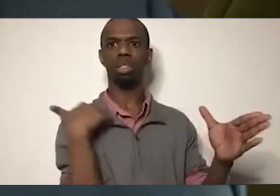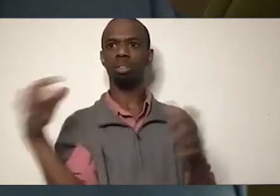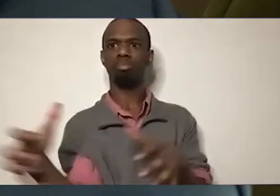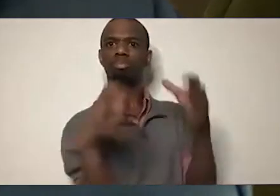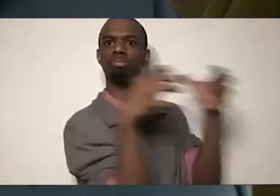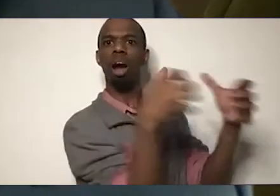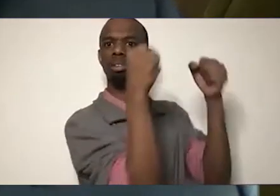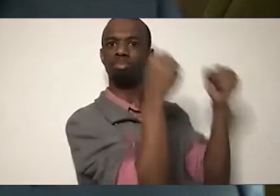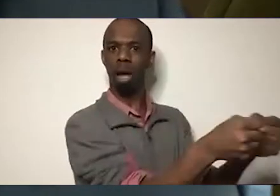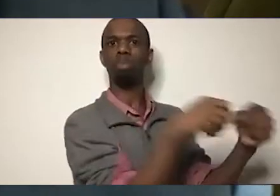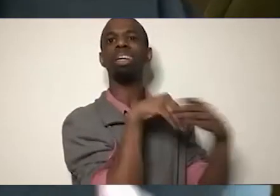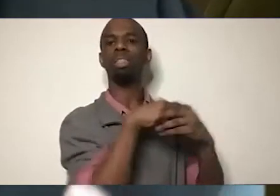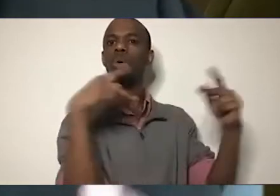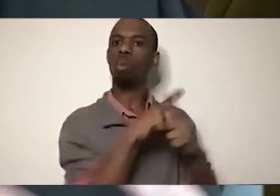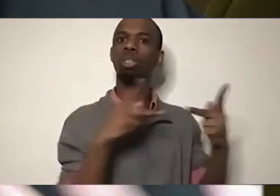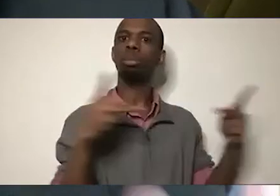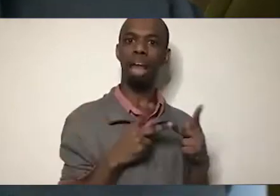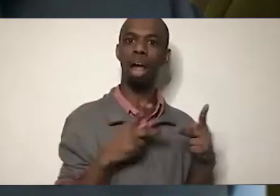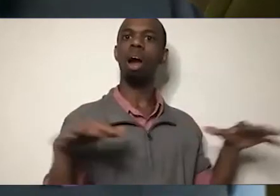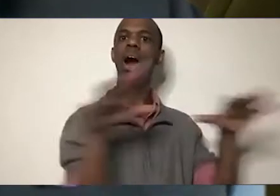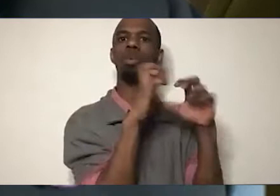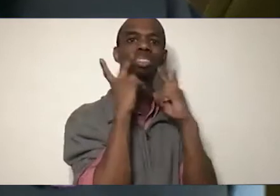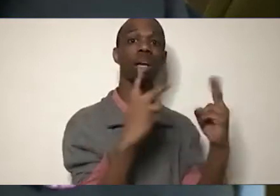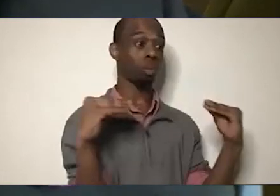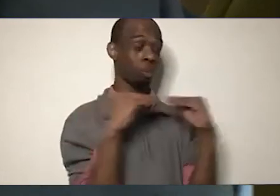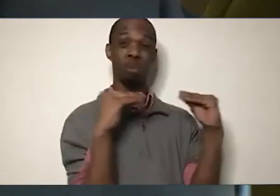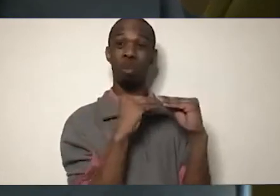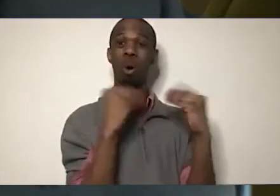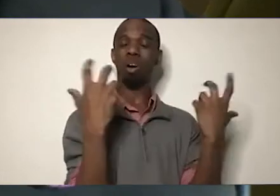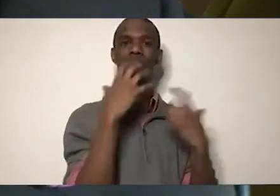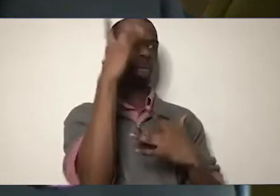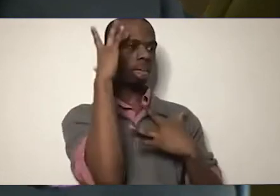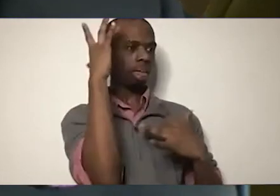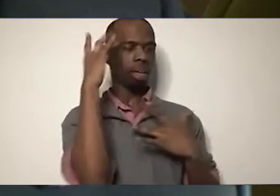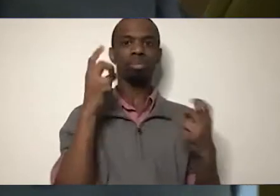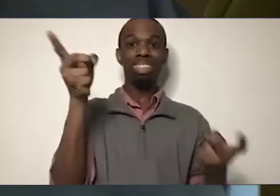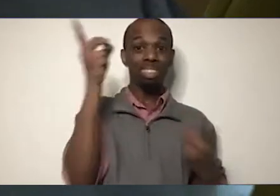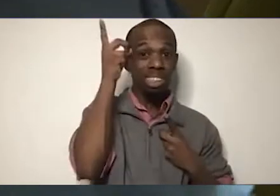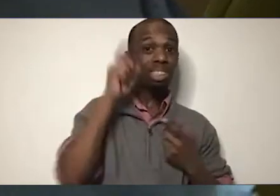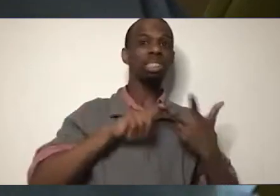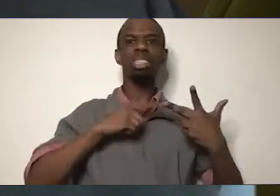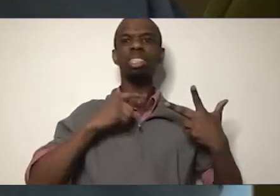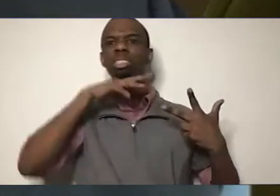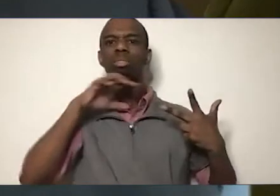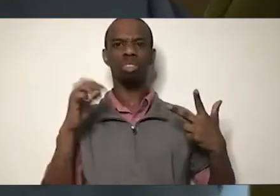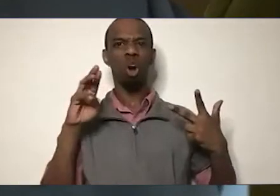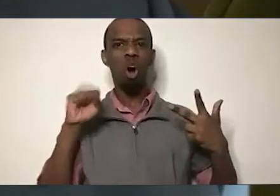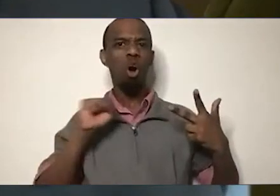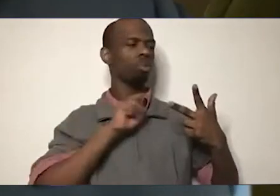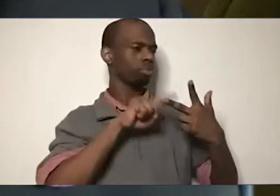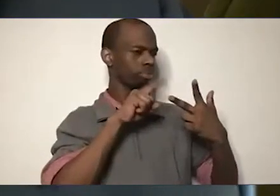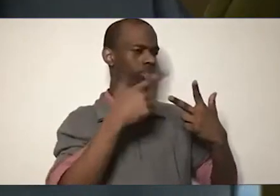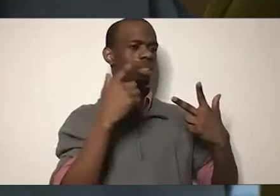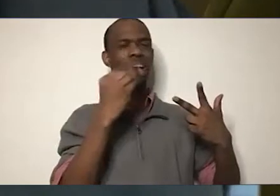protection from the elements, where there was what they called malarious climates, areas known to be unhealthy, as far from the white encampments as